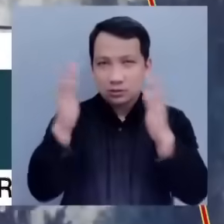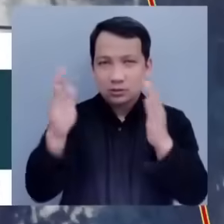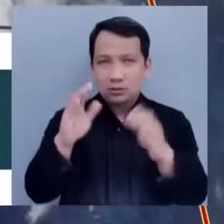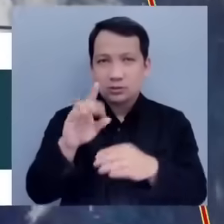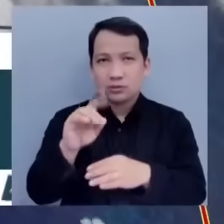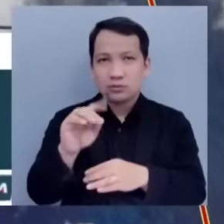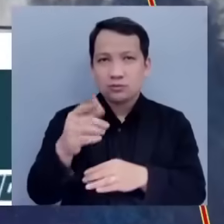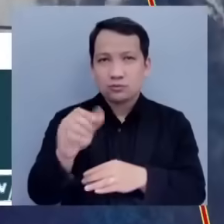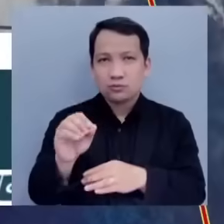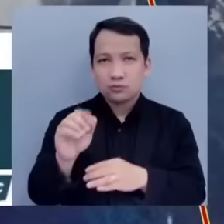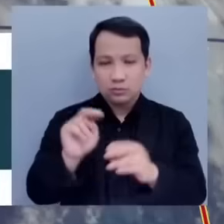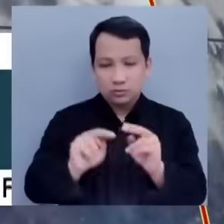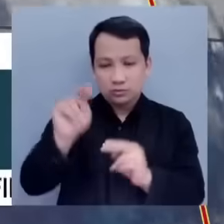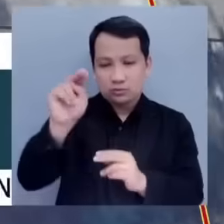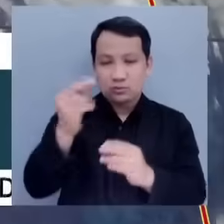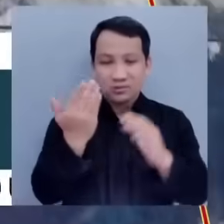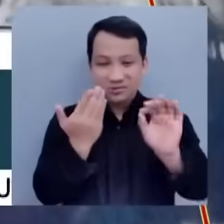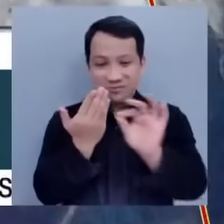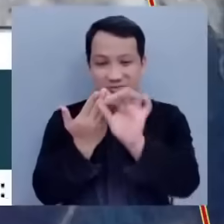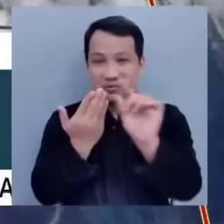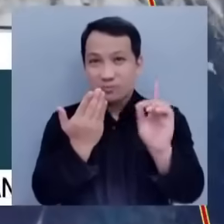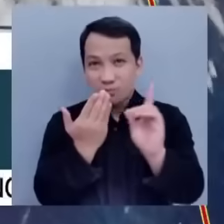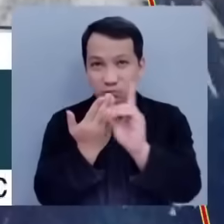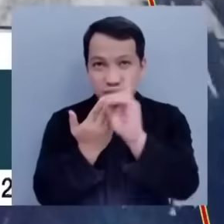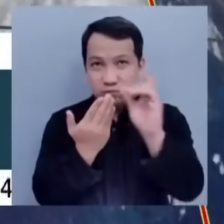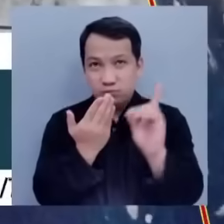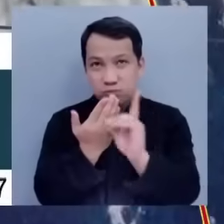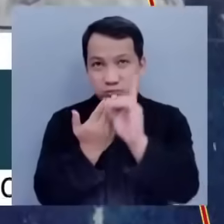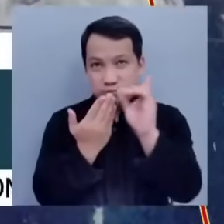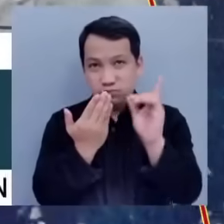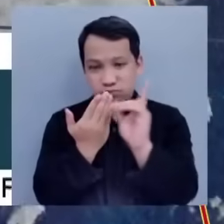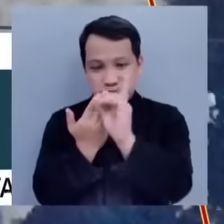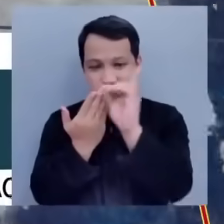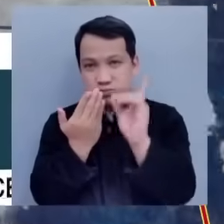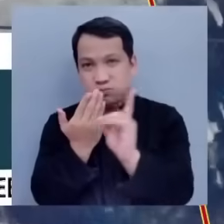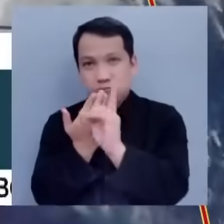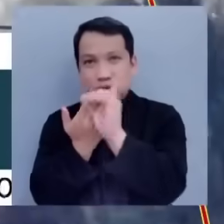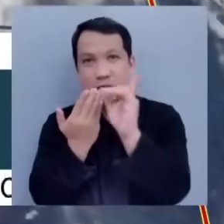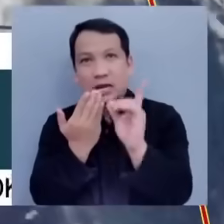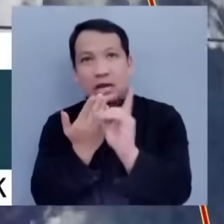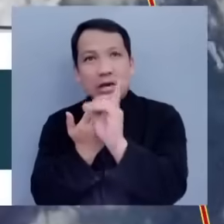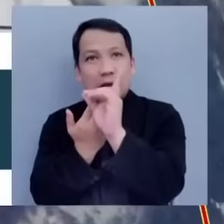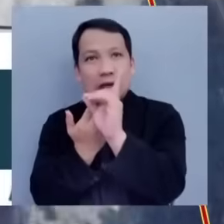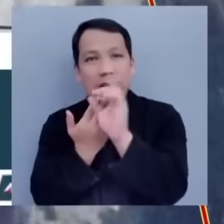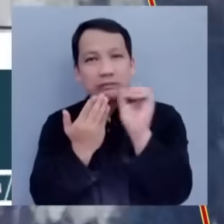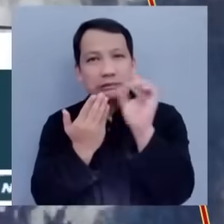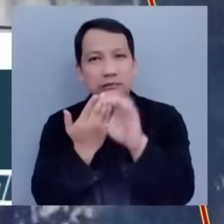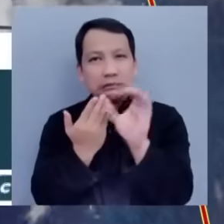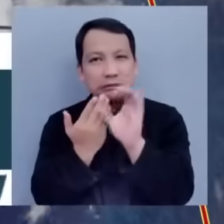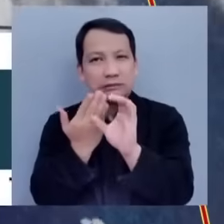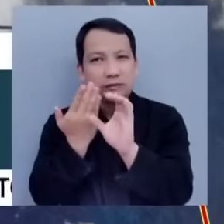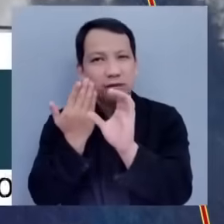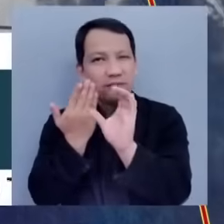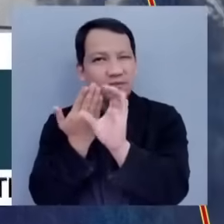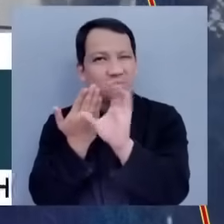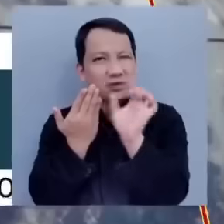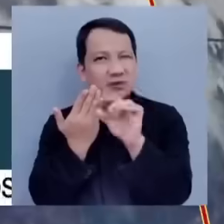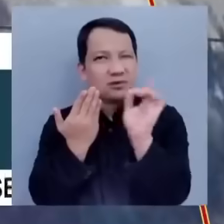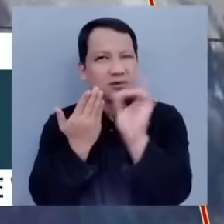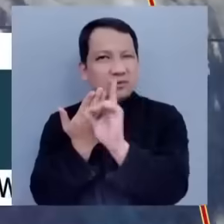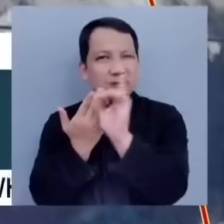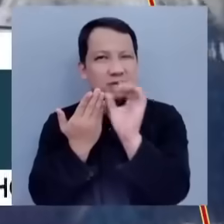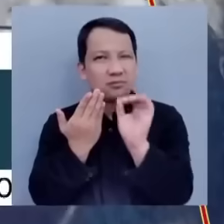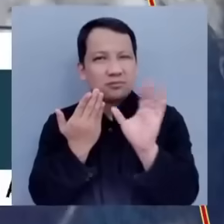moves north-northwestward over the northwestern Cagayan area. And its center was last estimated at the vicinity of